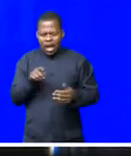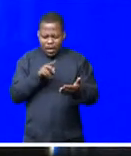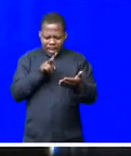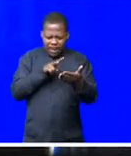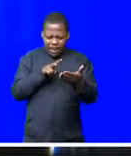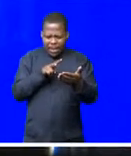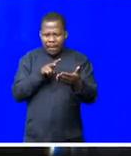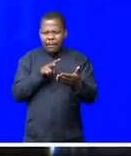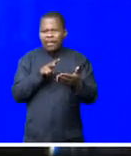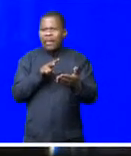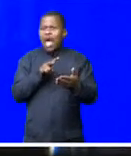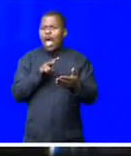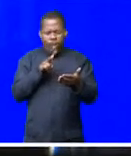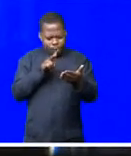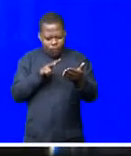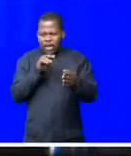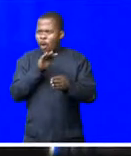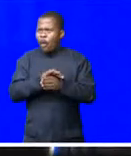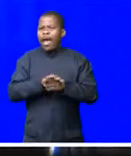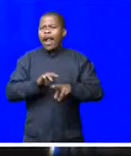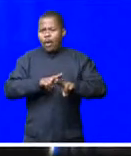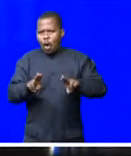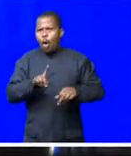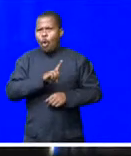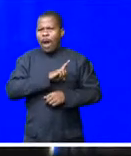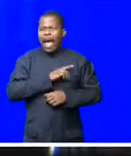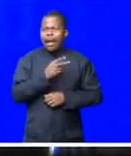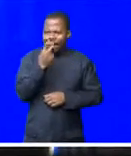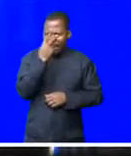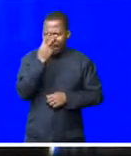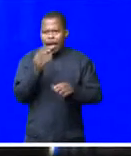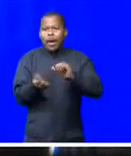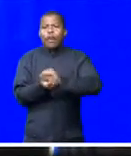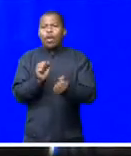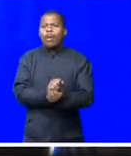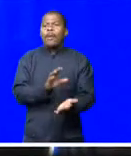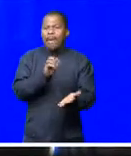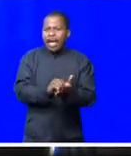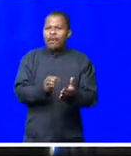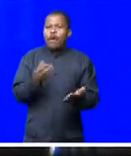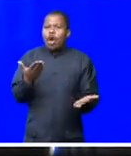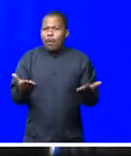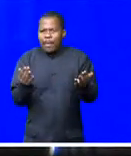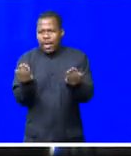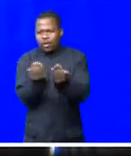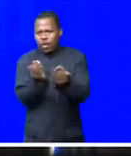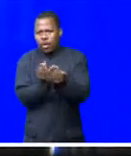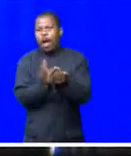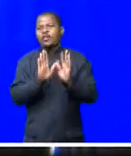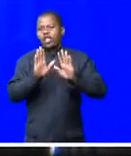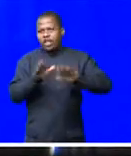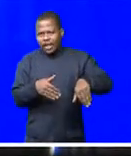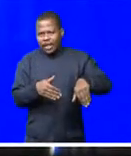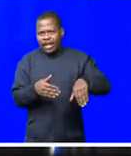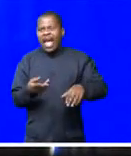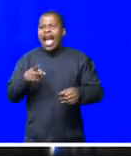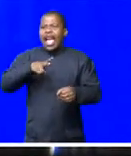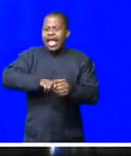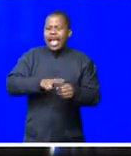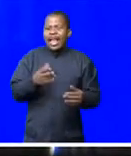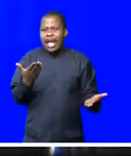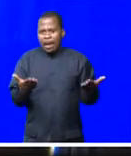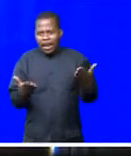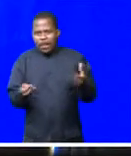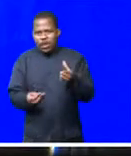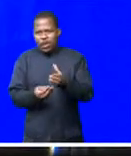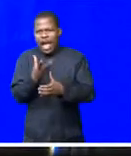ngoba unenkinga yemehlo agcine aphumile esikolweni. Ukhanze ukuthi nango ke so yasebenda